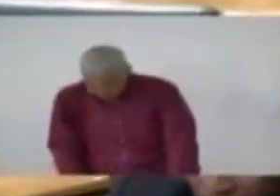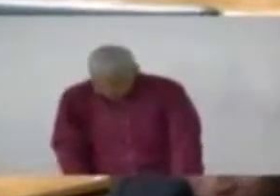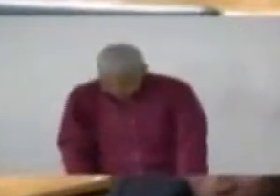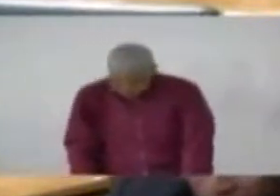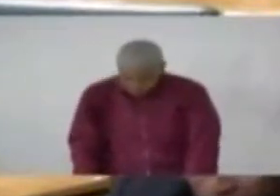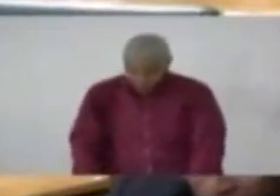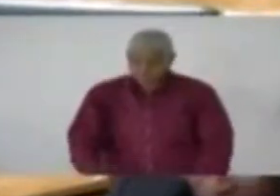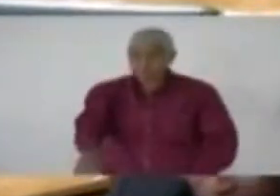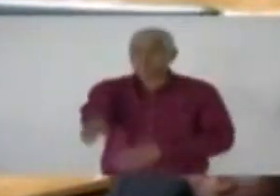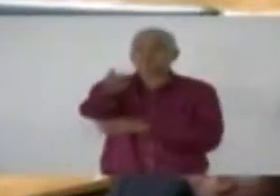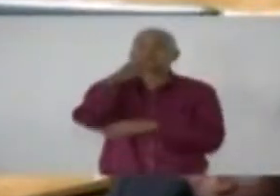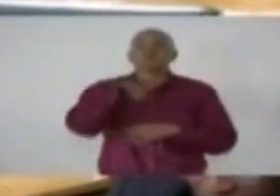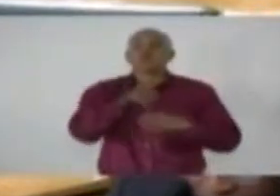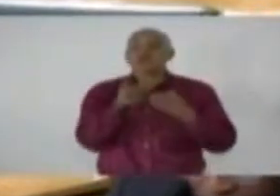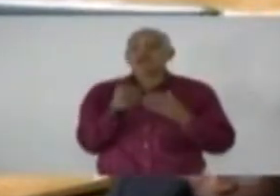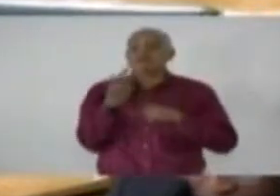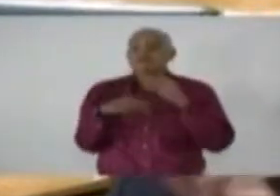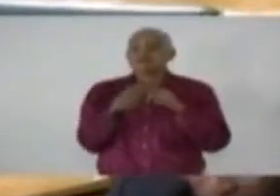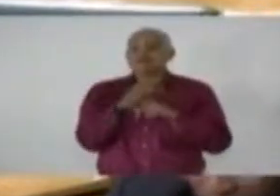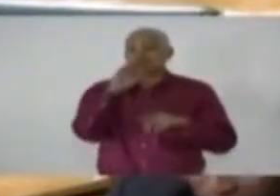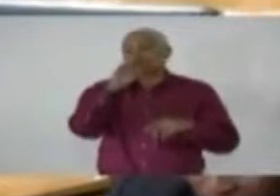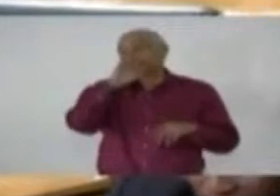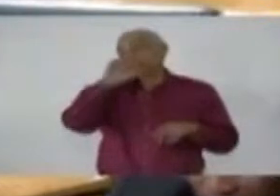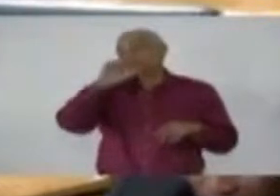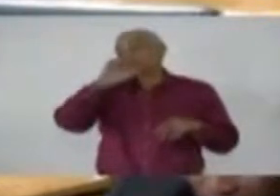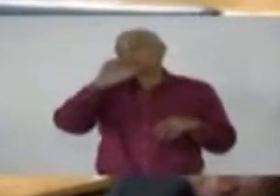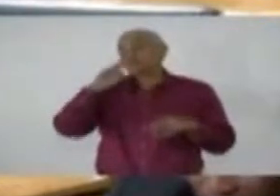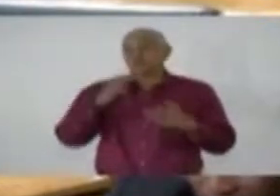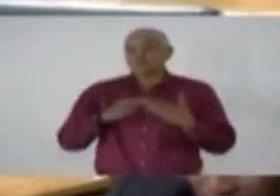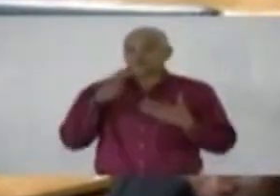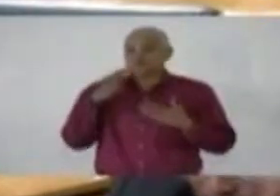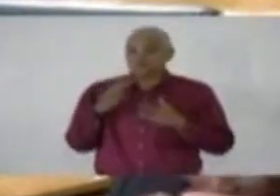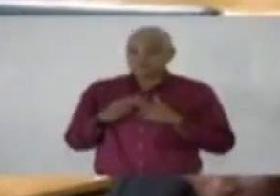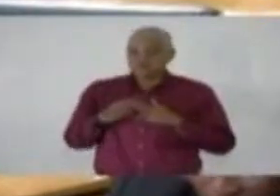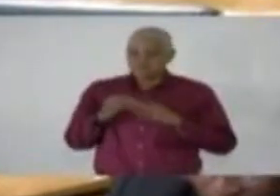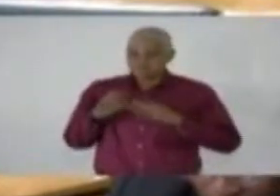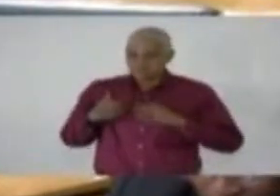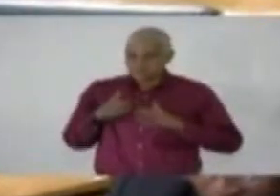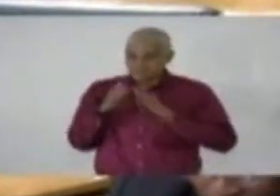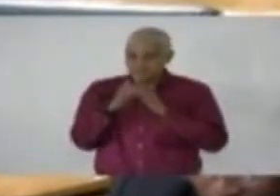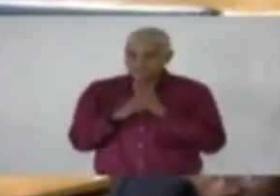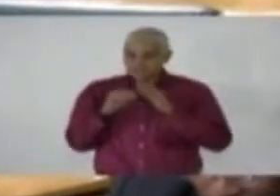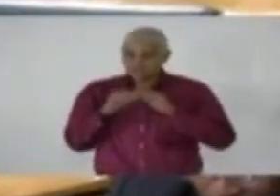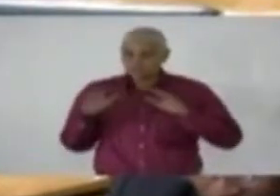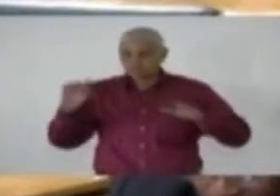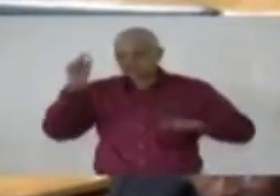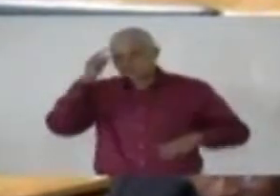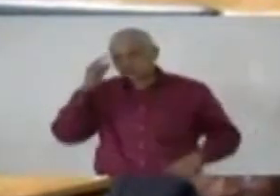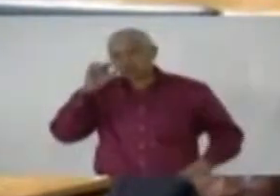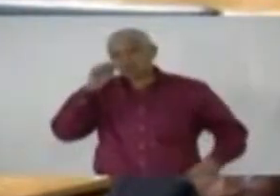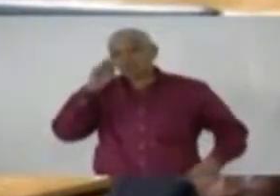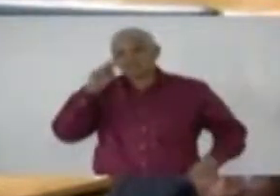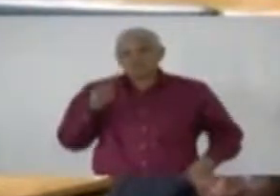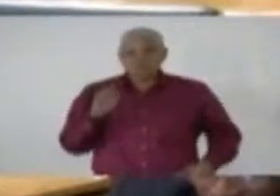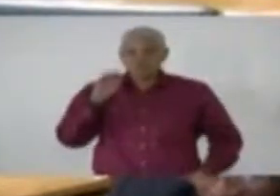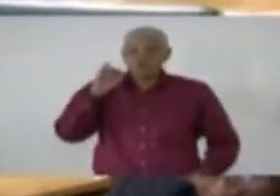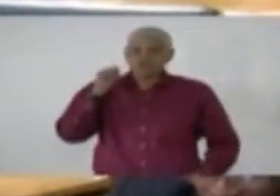We have a kind of Campbell's soup in the names that we have in the agencies, right across government, JAMPRO,